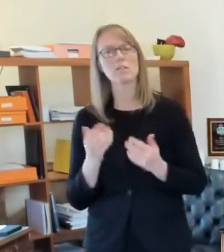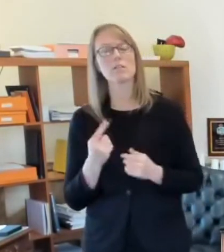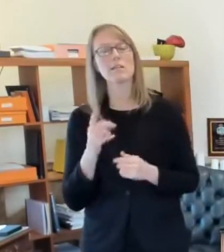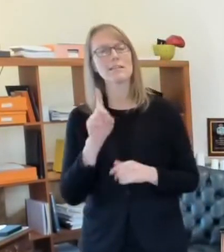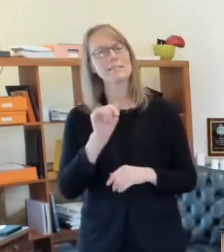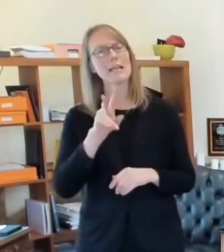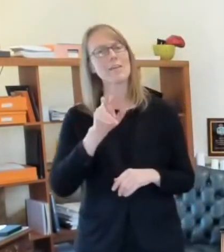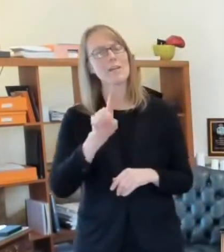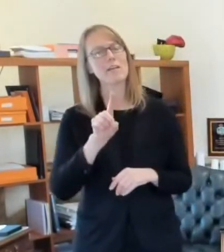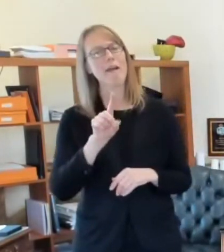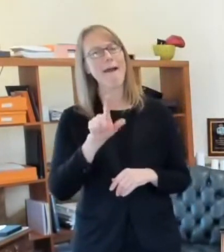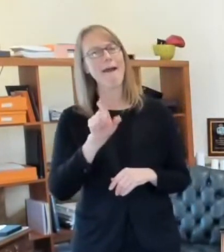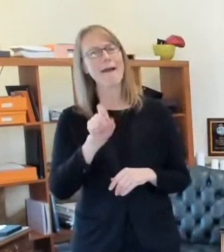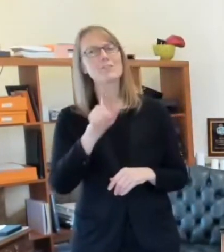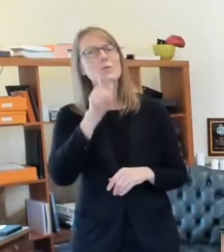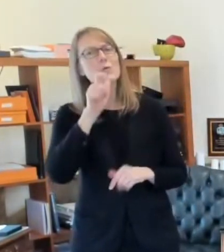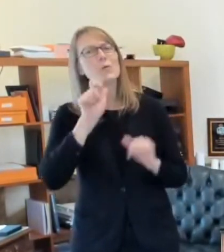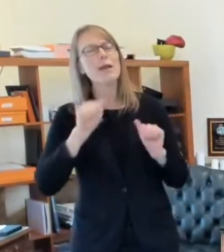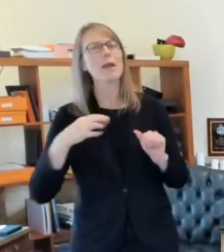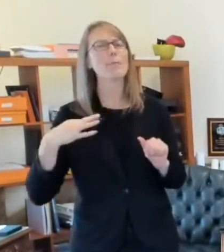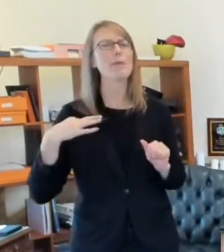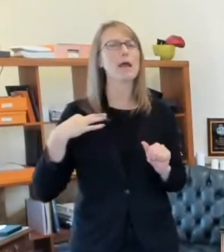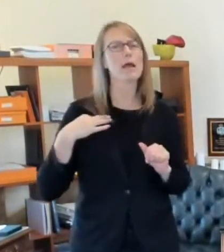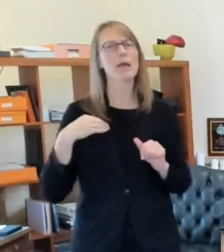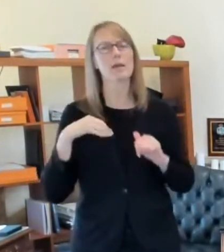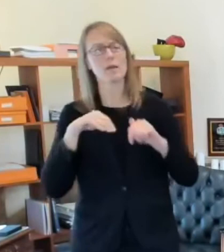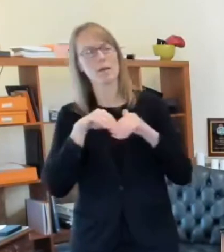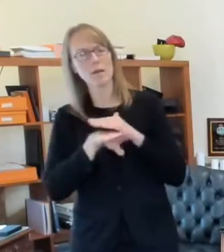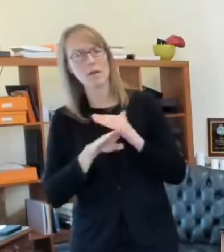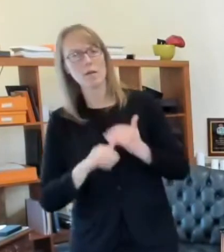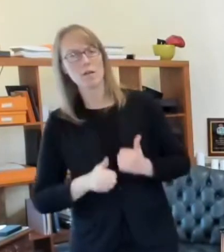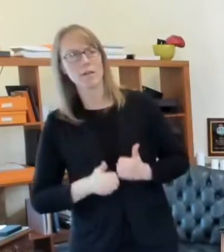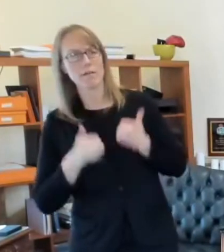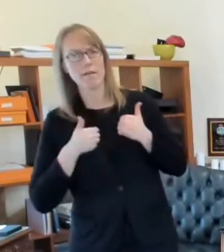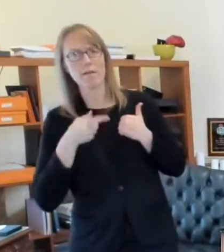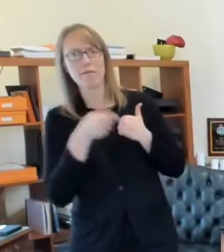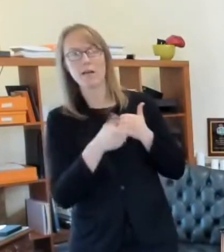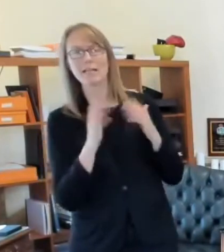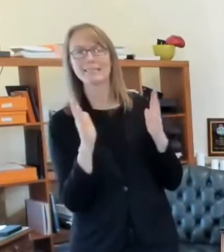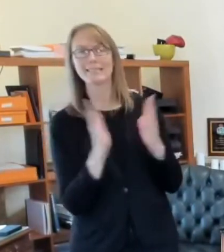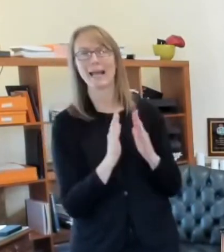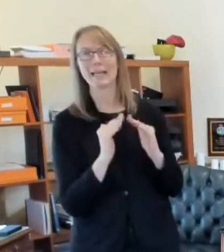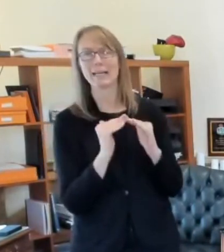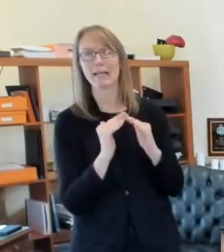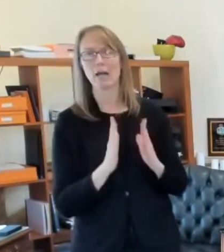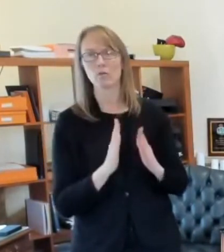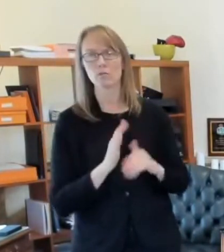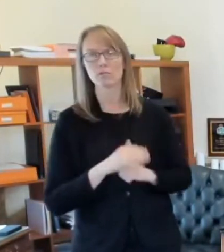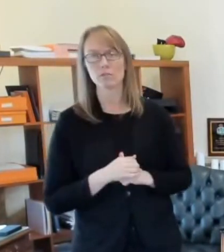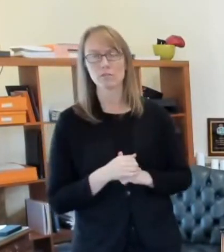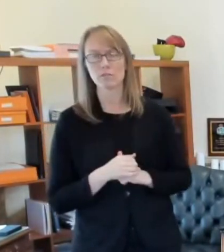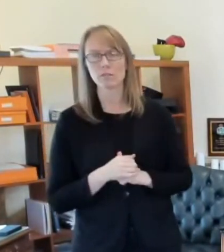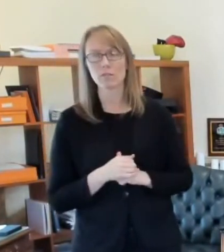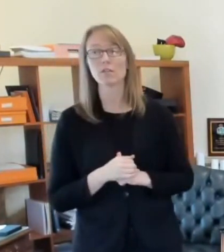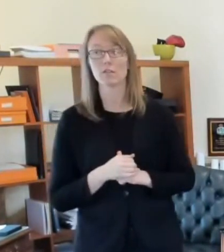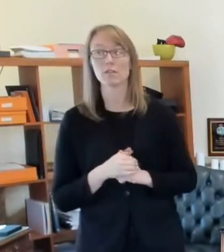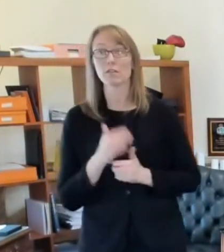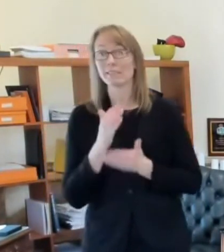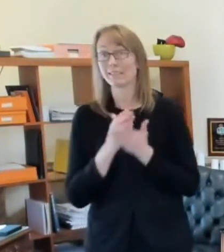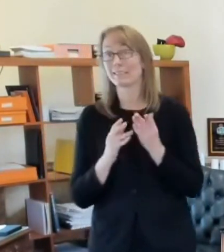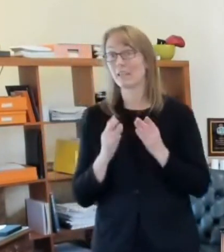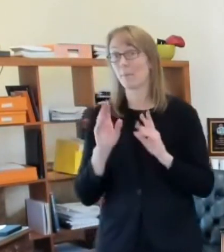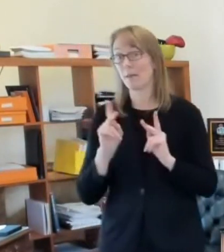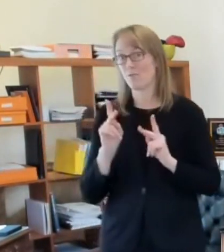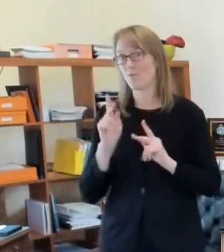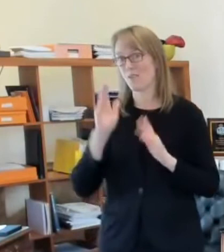eligible and when do folks begin able to move in? So we expect some folks to be moved in within the next couple of